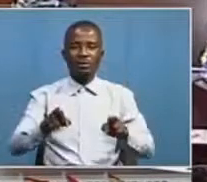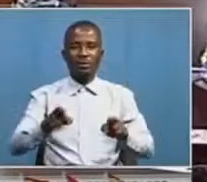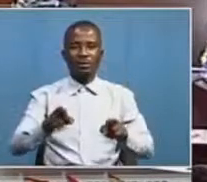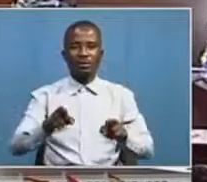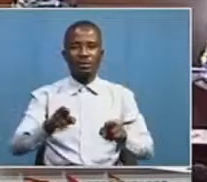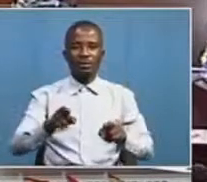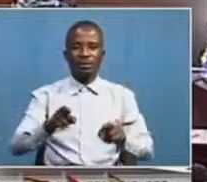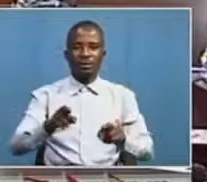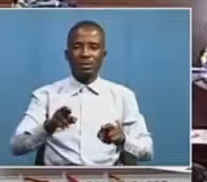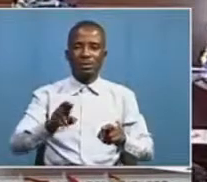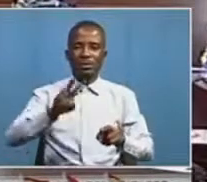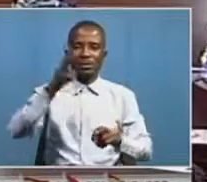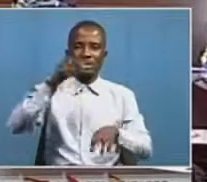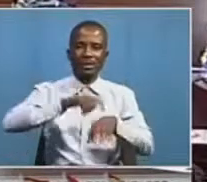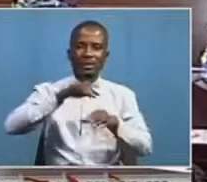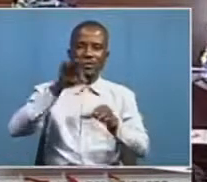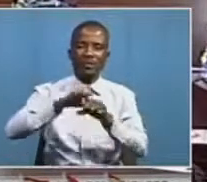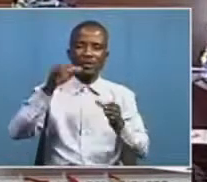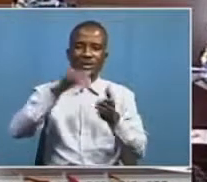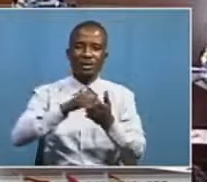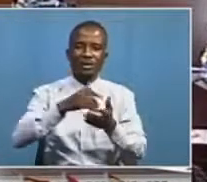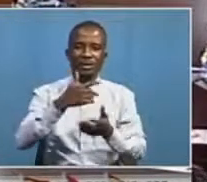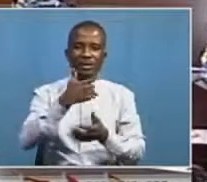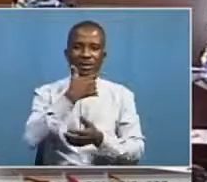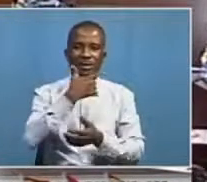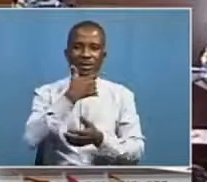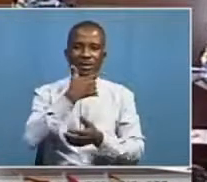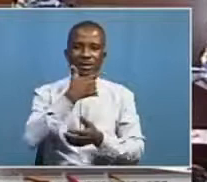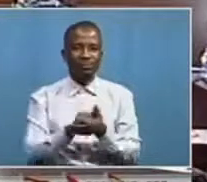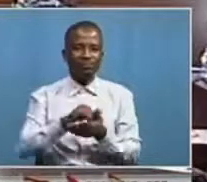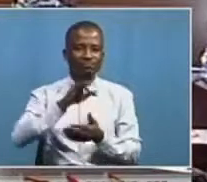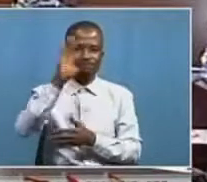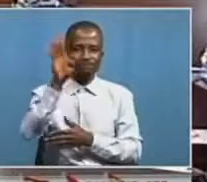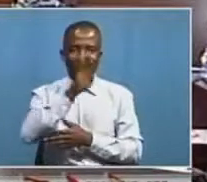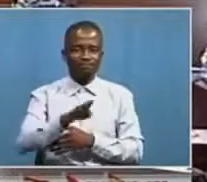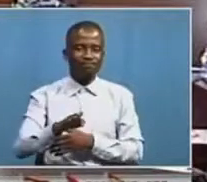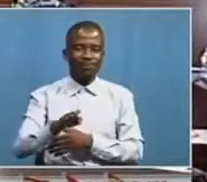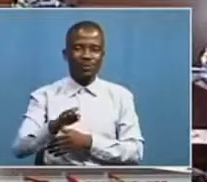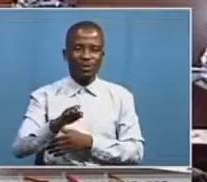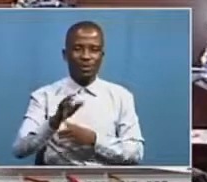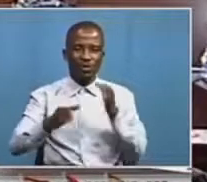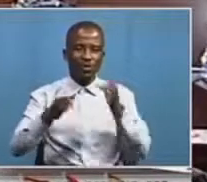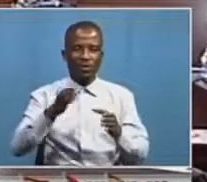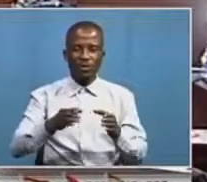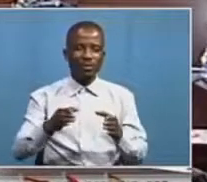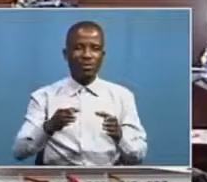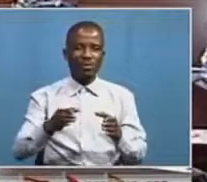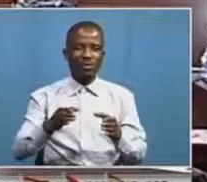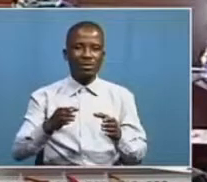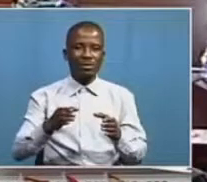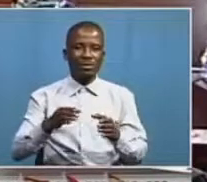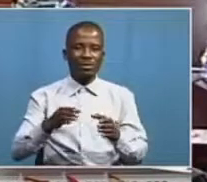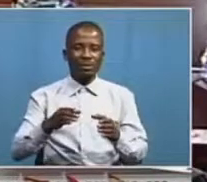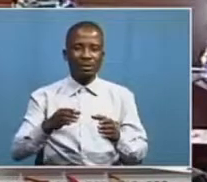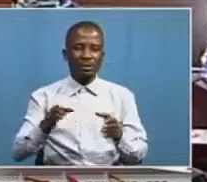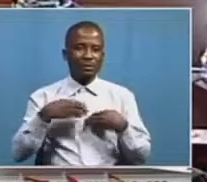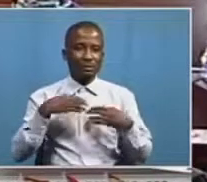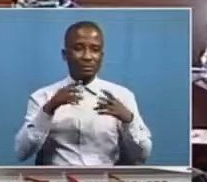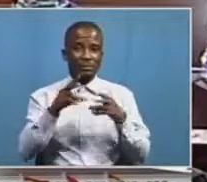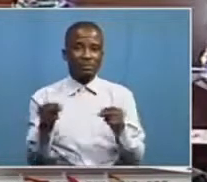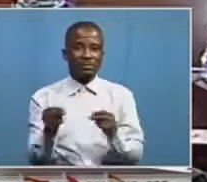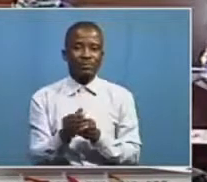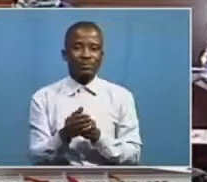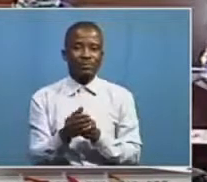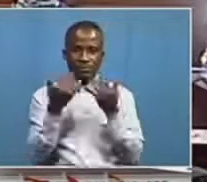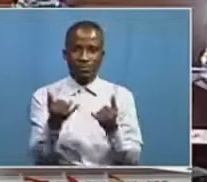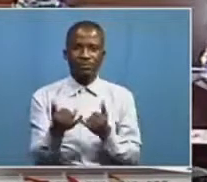ordering a rerun between the two leading candidates. These are submissions of justice, equity, and good conscience.